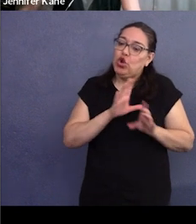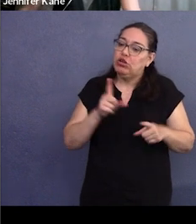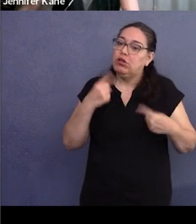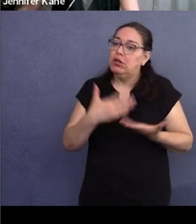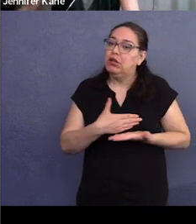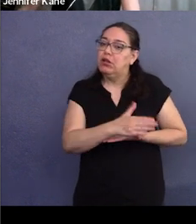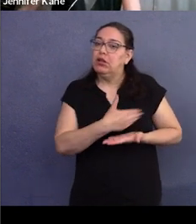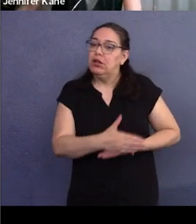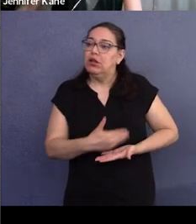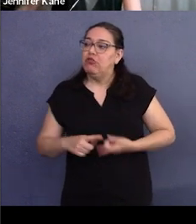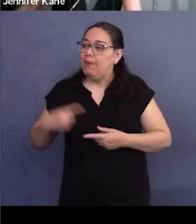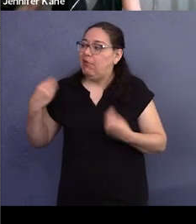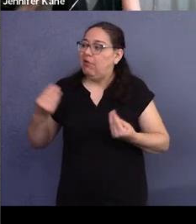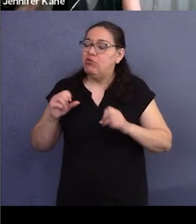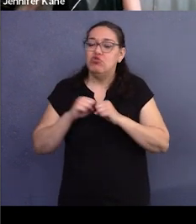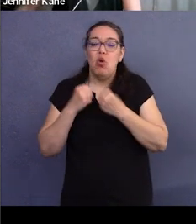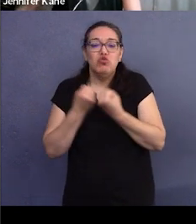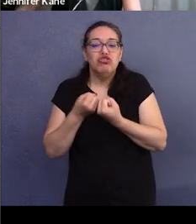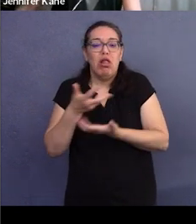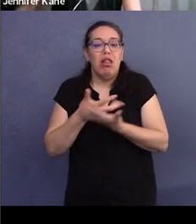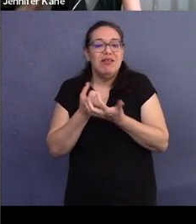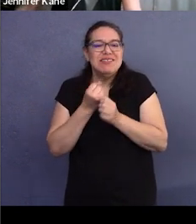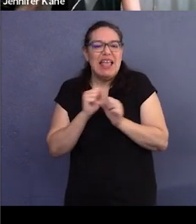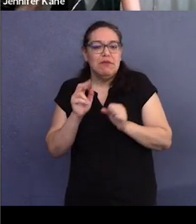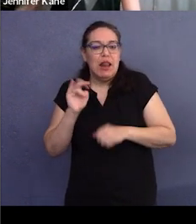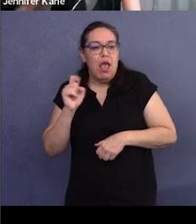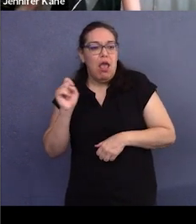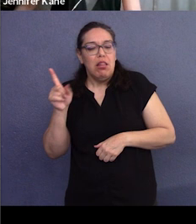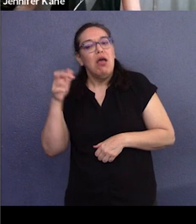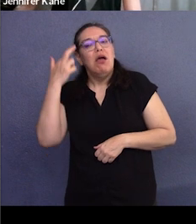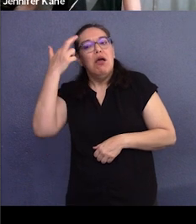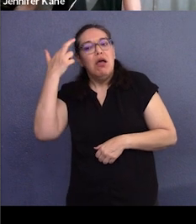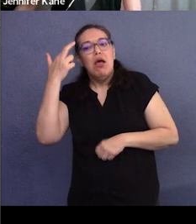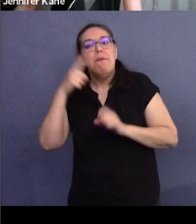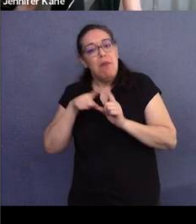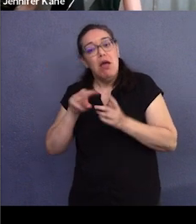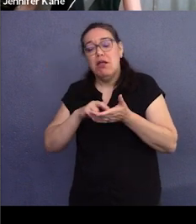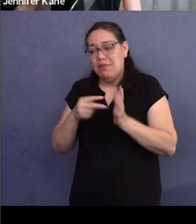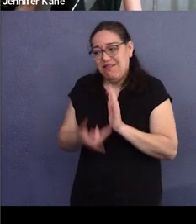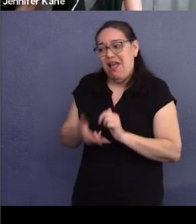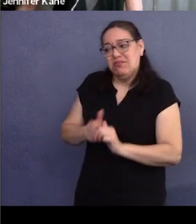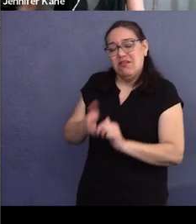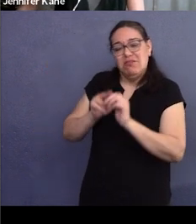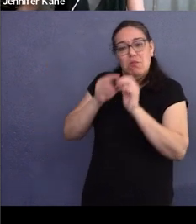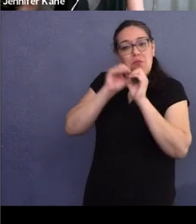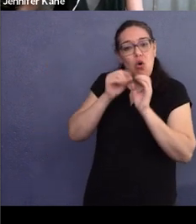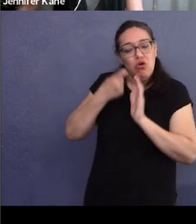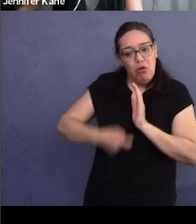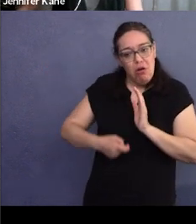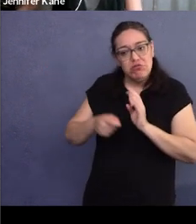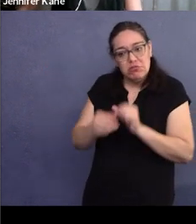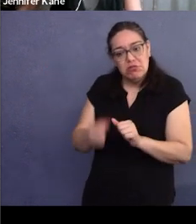of social safety nets. So that was the reasoning behind it, but it does end up adding more costs for small nonprofits and